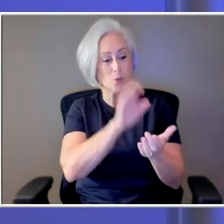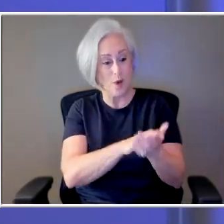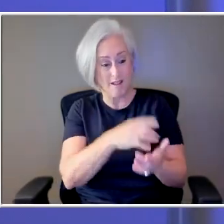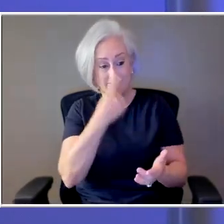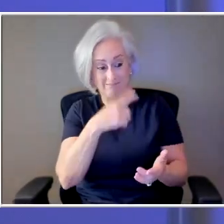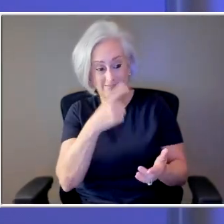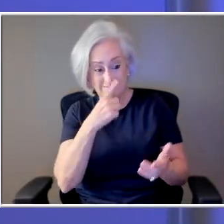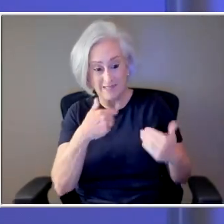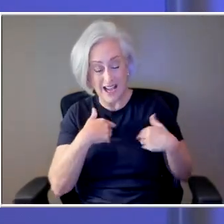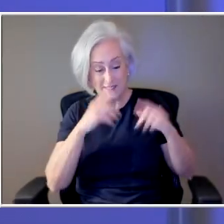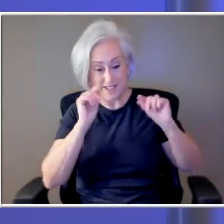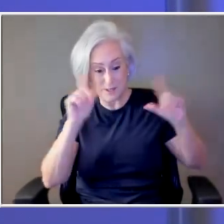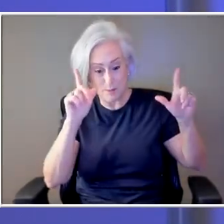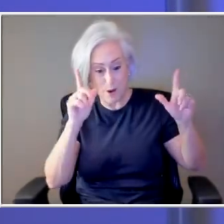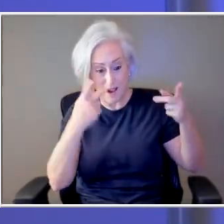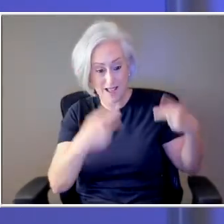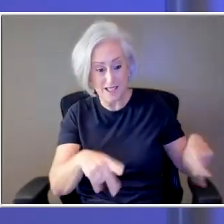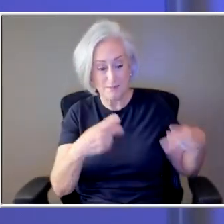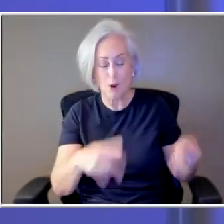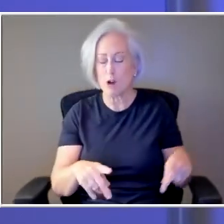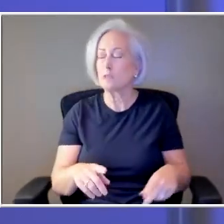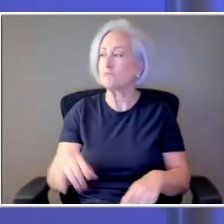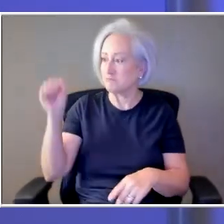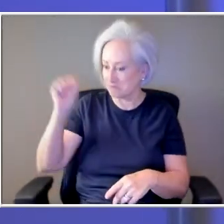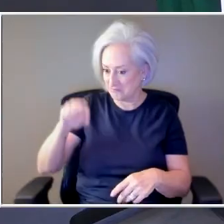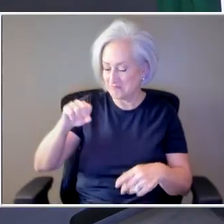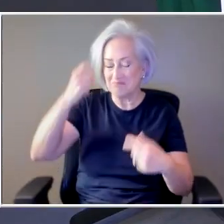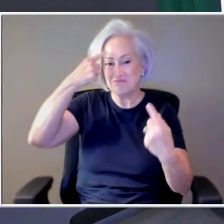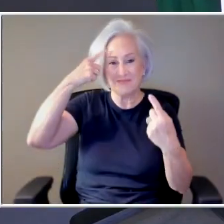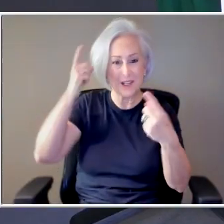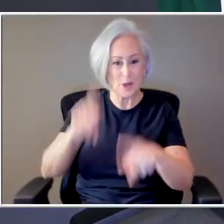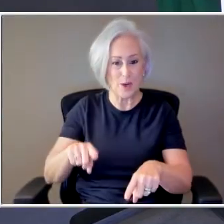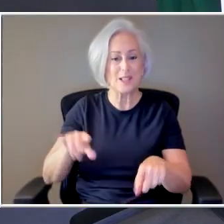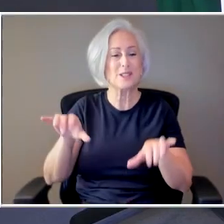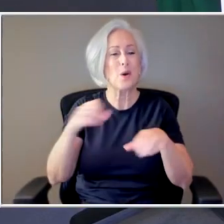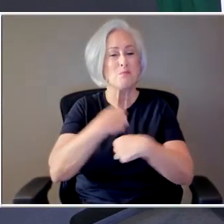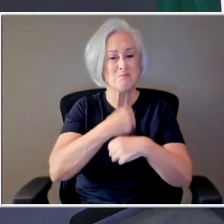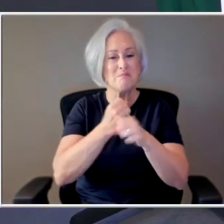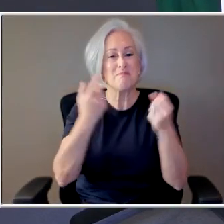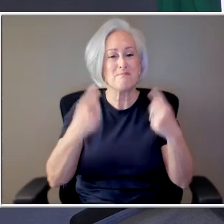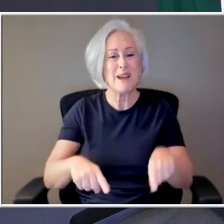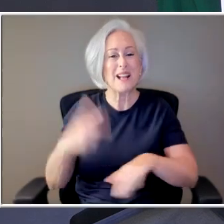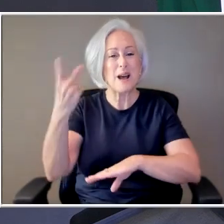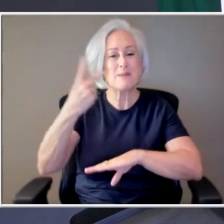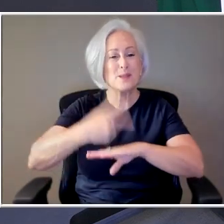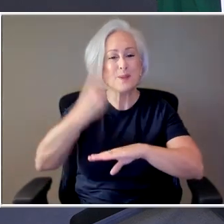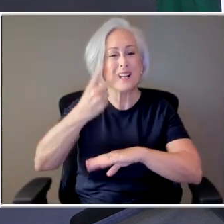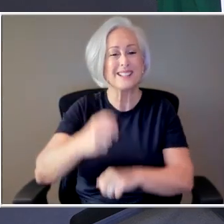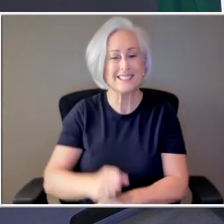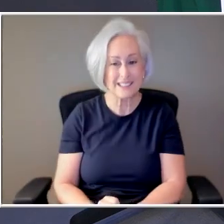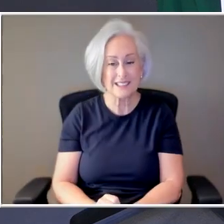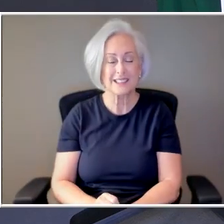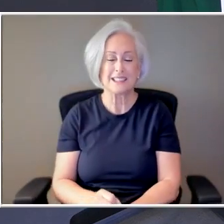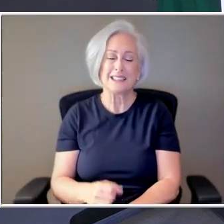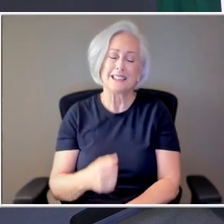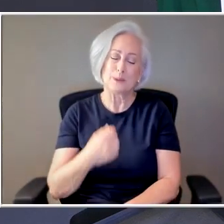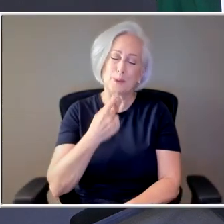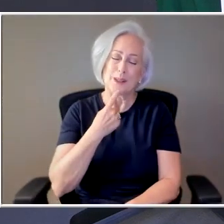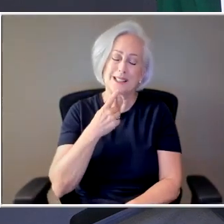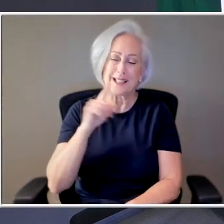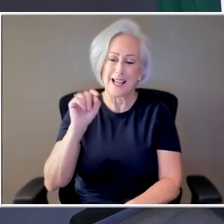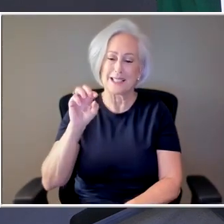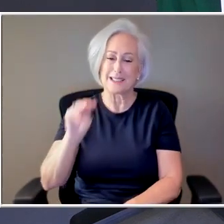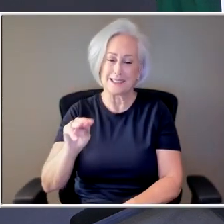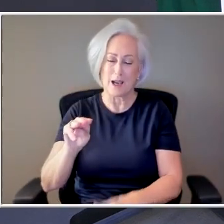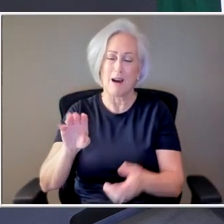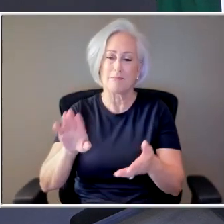100% on board, and so we pulled it together in about 2 days. And we did mention that Tom had passed since then, but we did interview Tom and